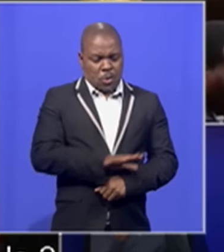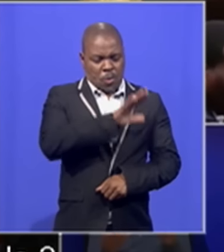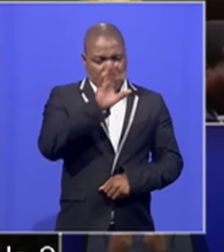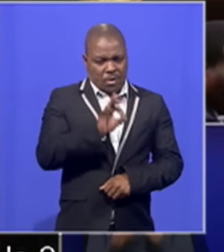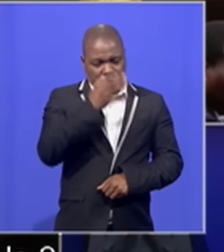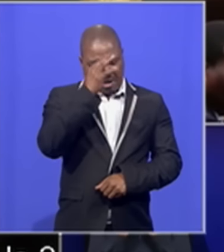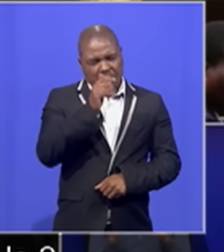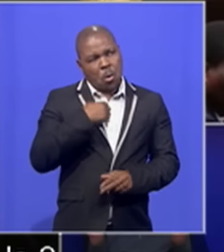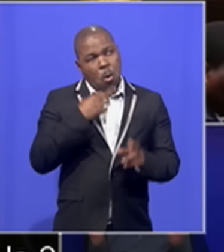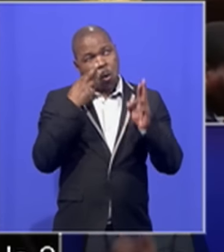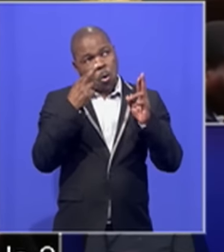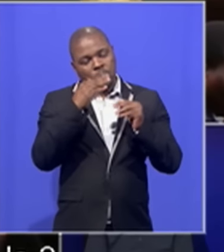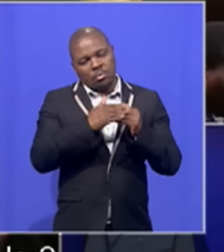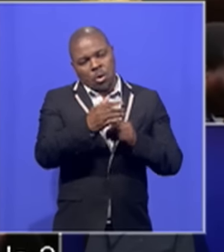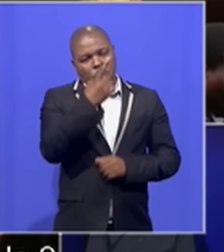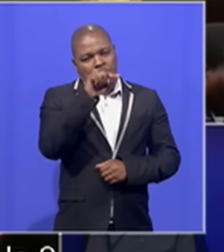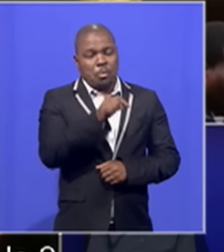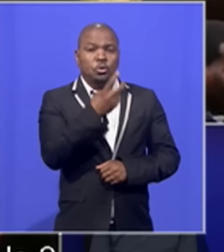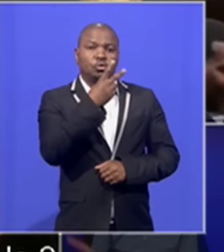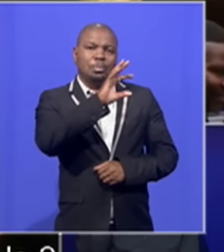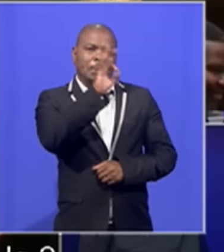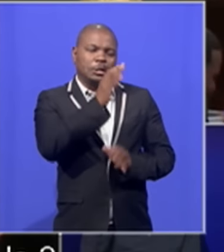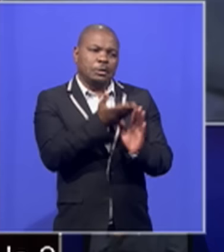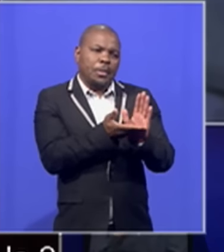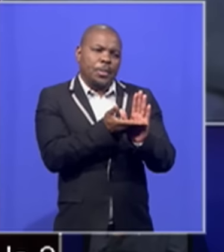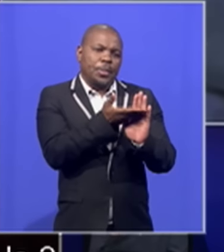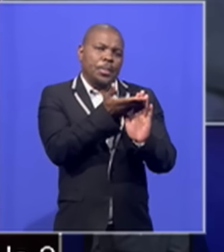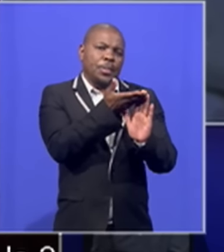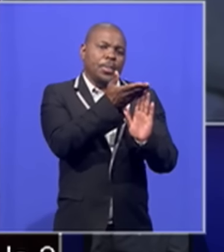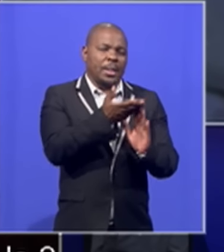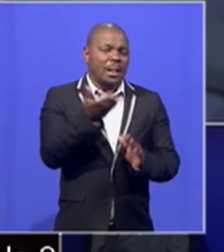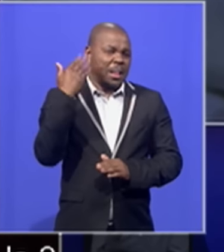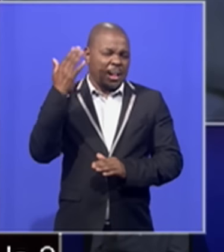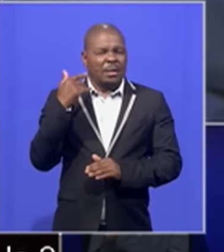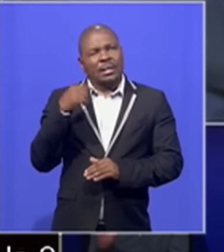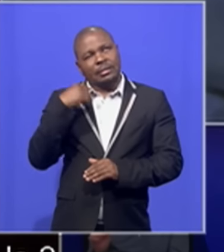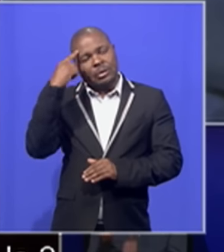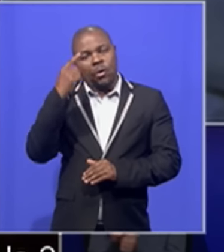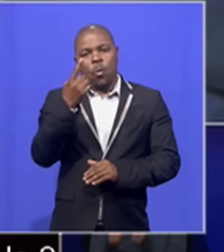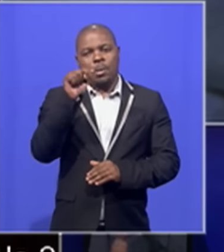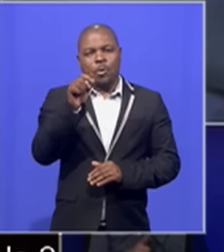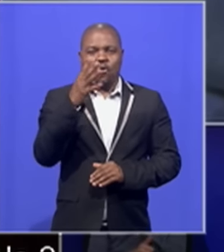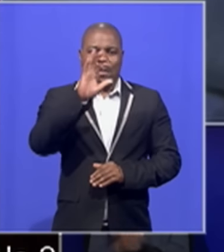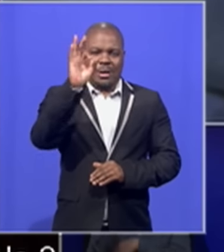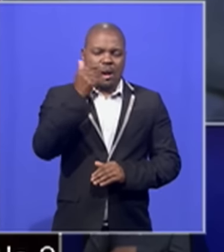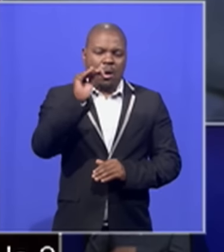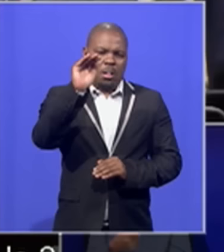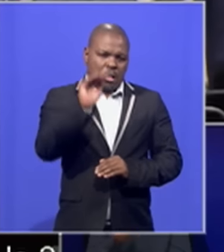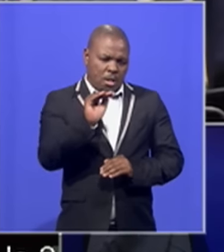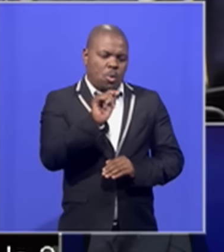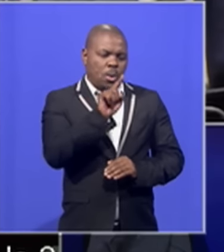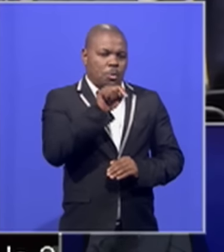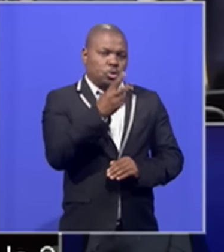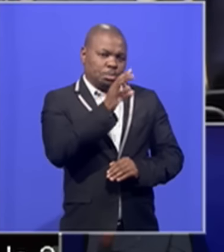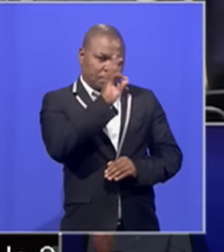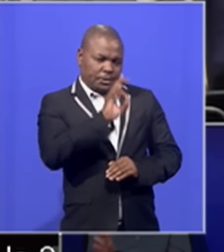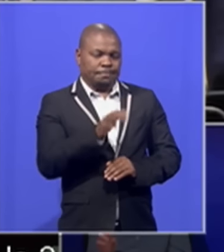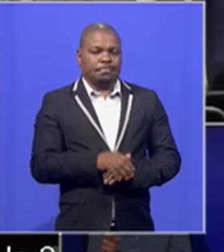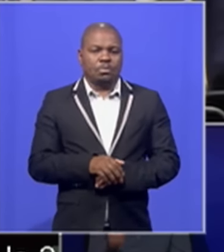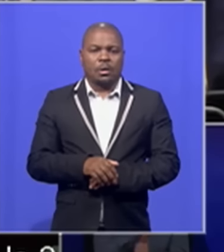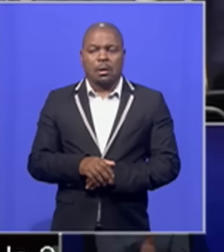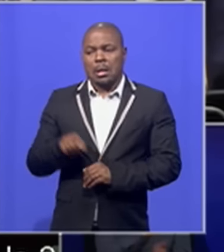solofetse go gola ka 1.2%, e leng kwelotlase go tswa go 1.4% e neng e bonetswe pele. Letseno